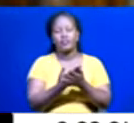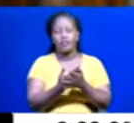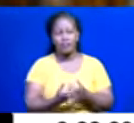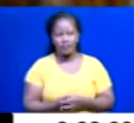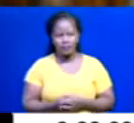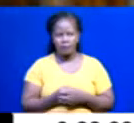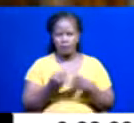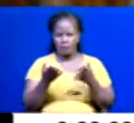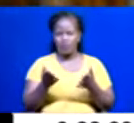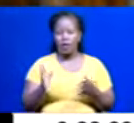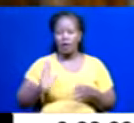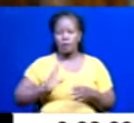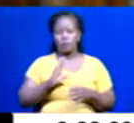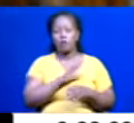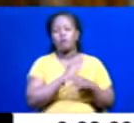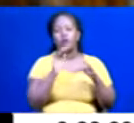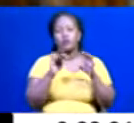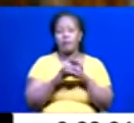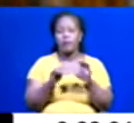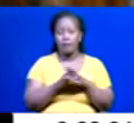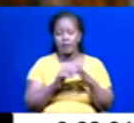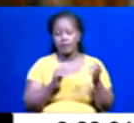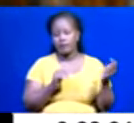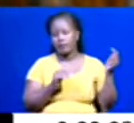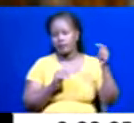So the board members came.